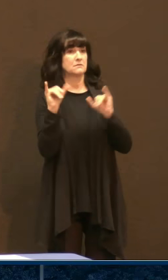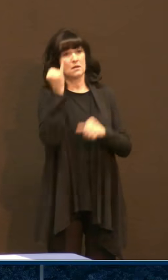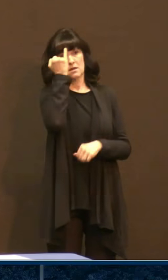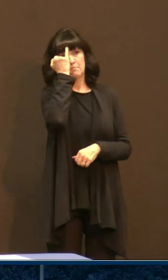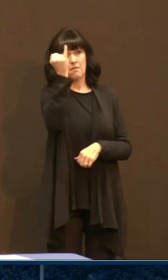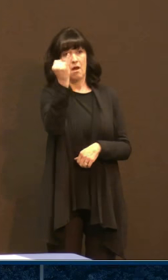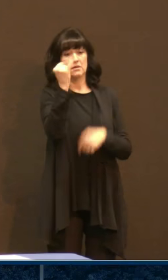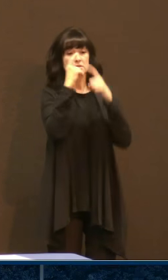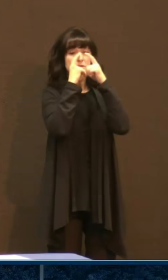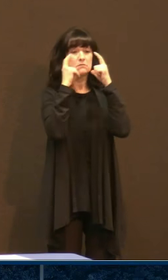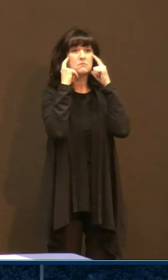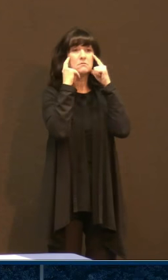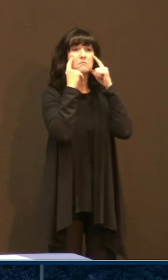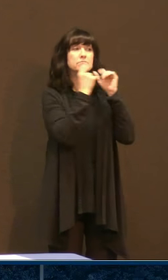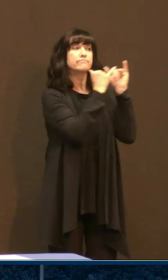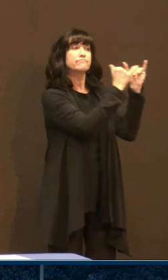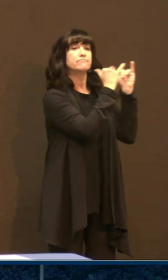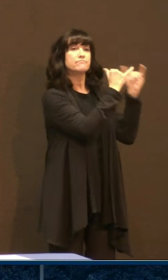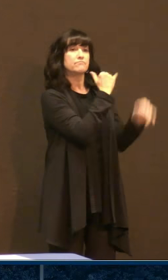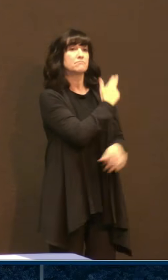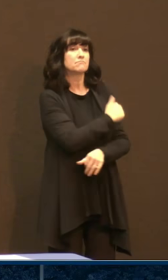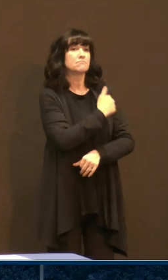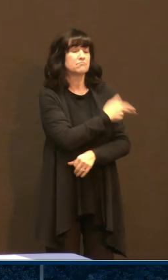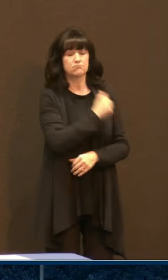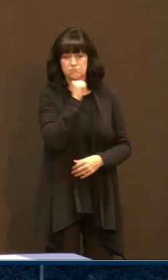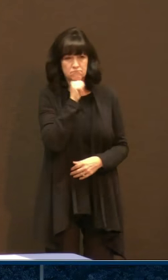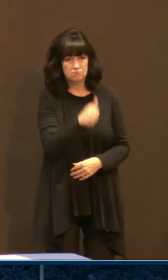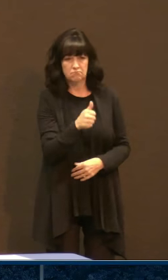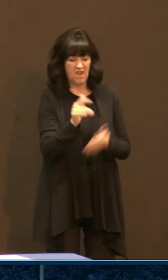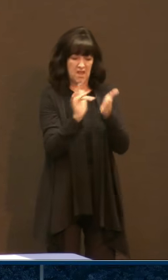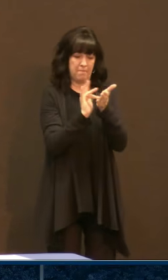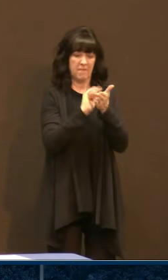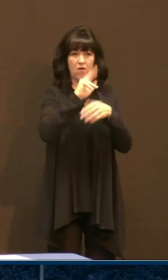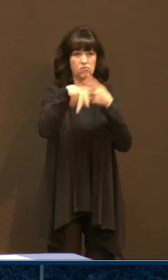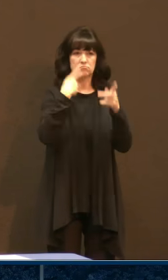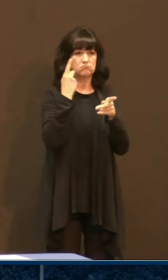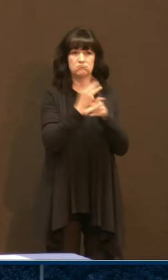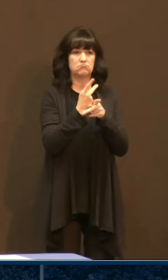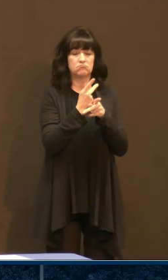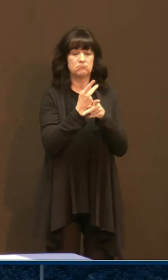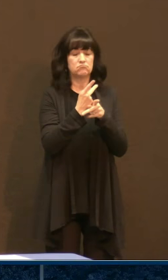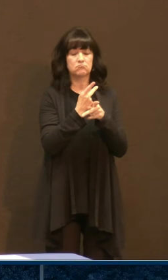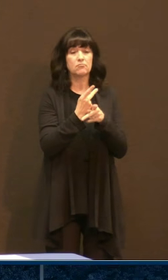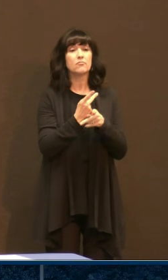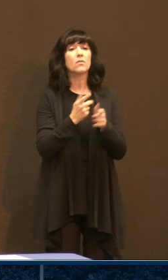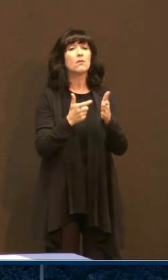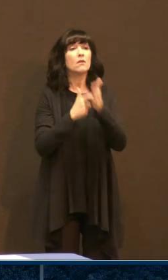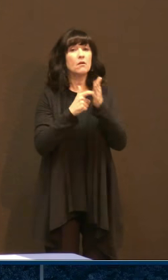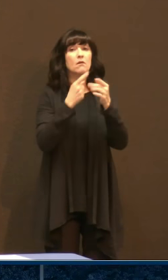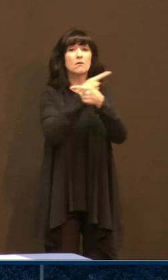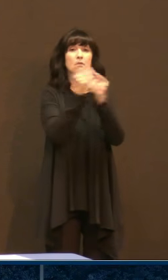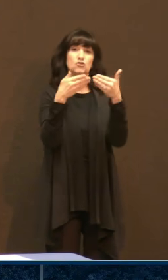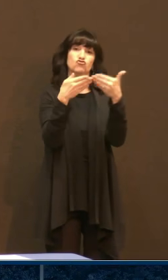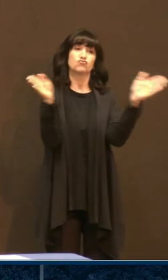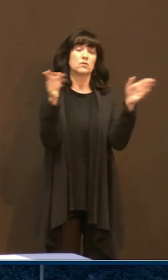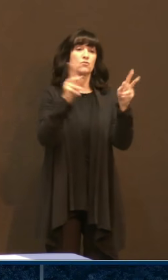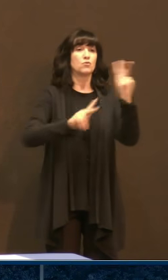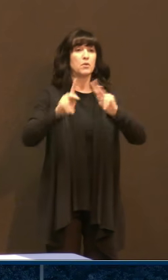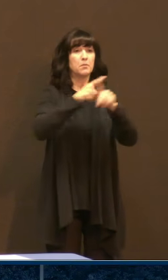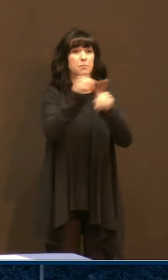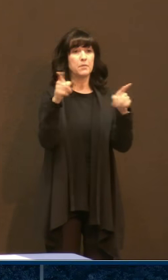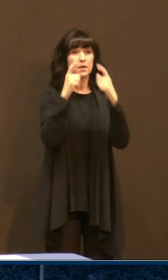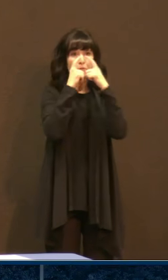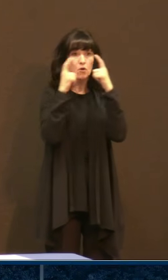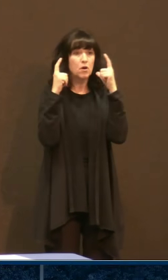employers to meet that obligation, including the state. It was something that we kept in mind for that, and I think AJ